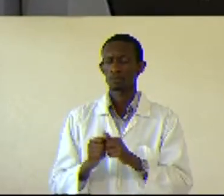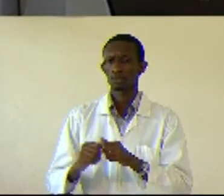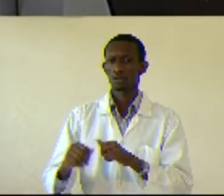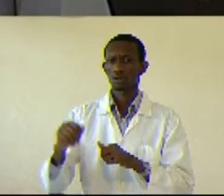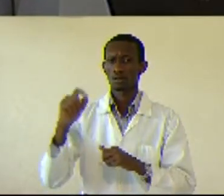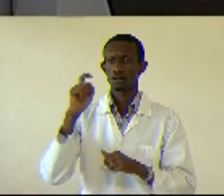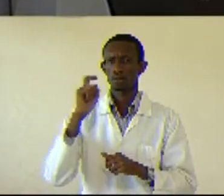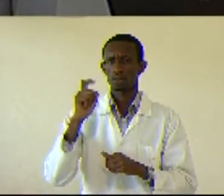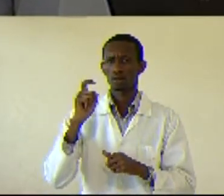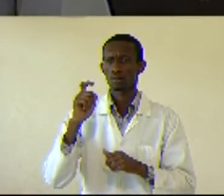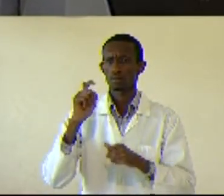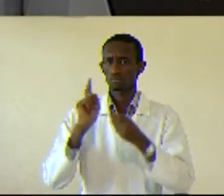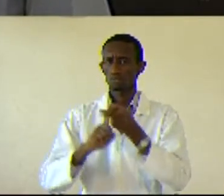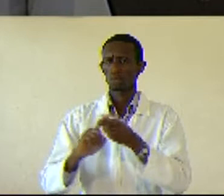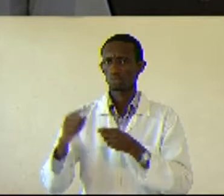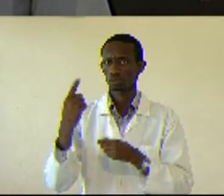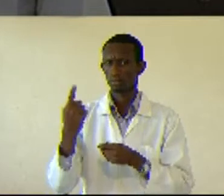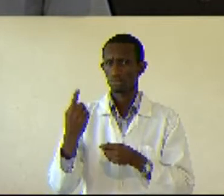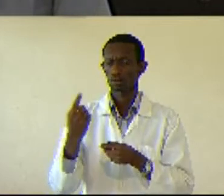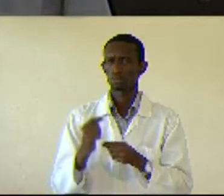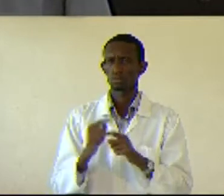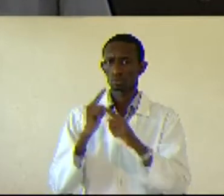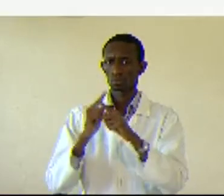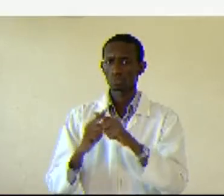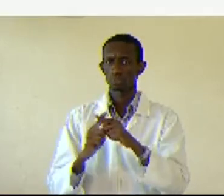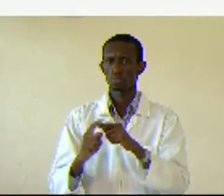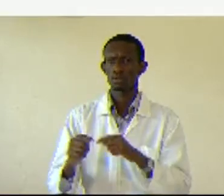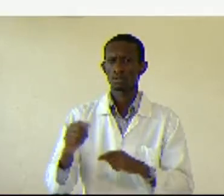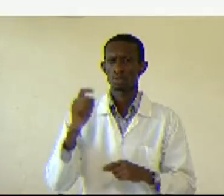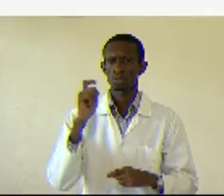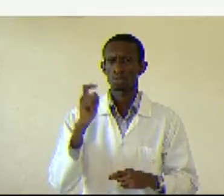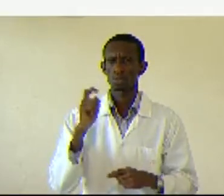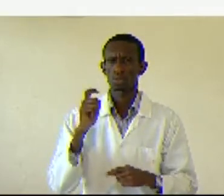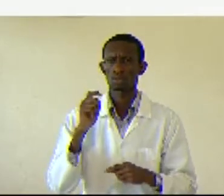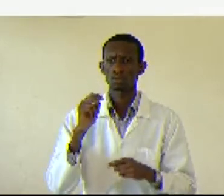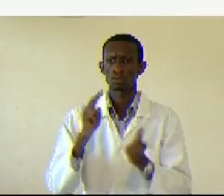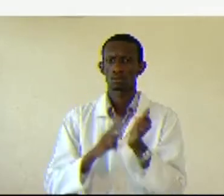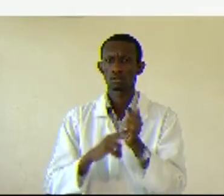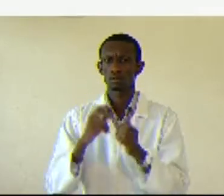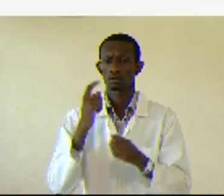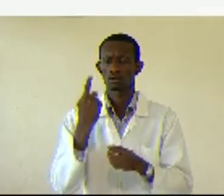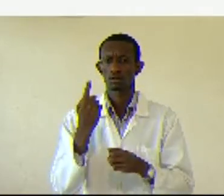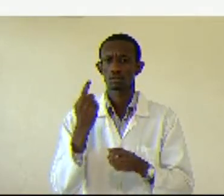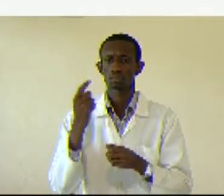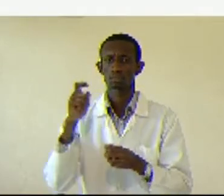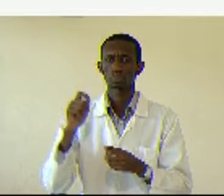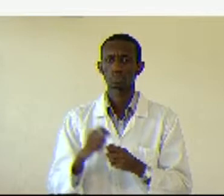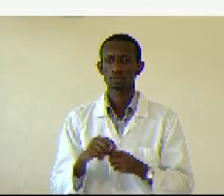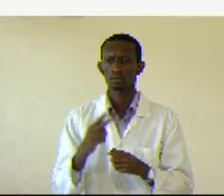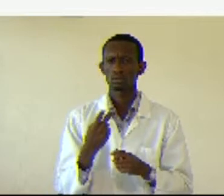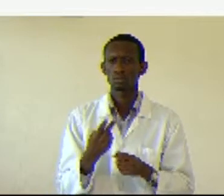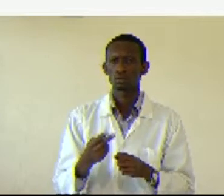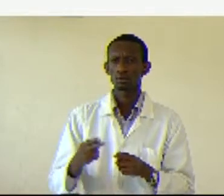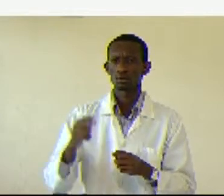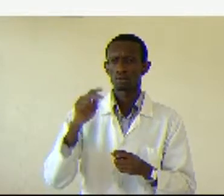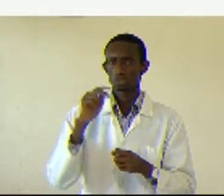1 tan 2x plus 1 dx. Number 2, integral of cosec of 3x plus 1 times cotan